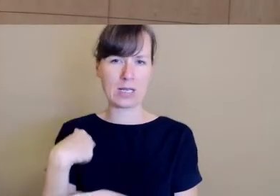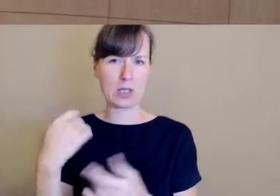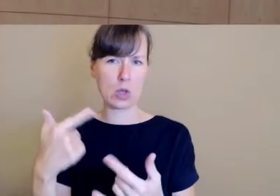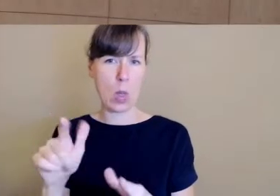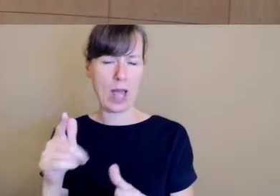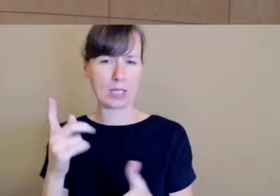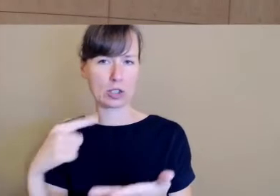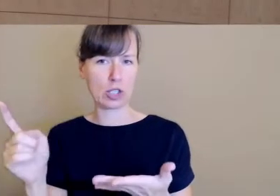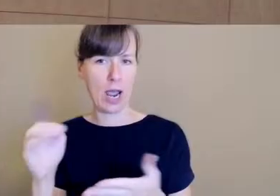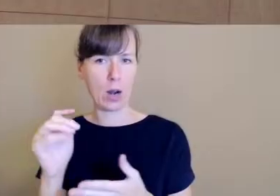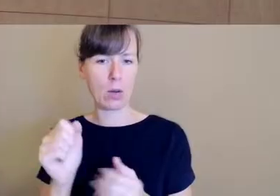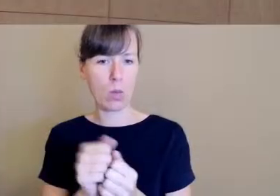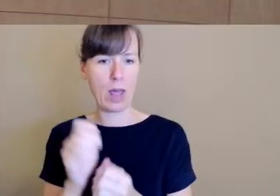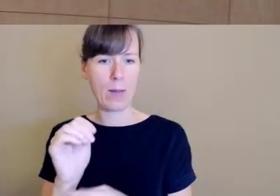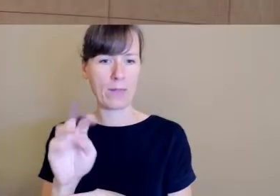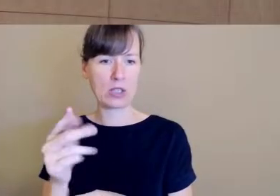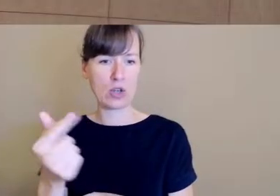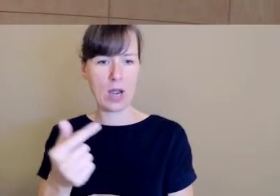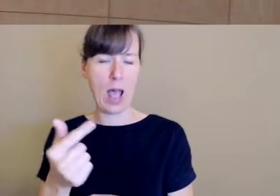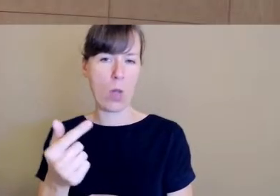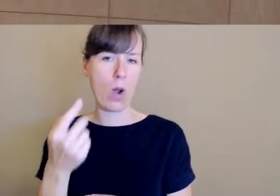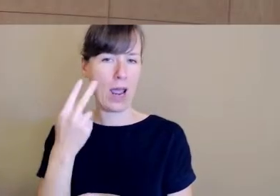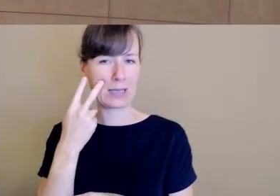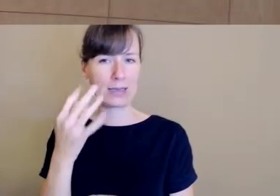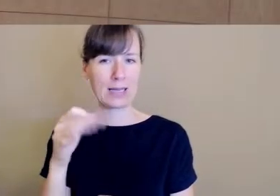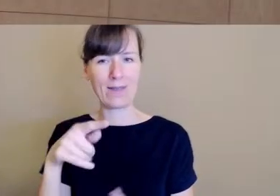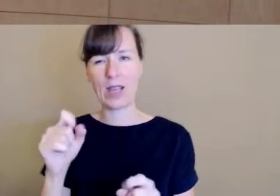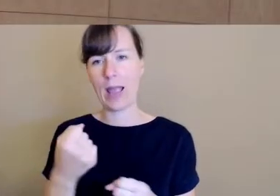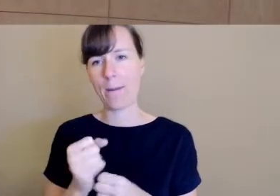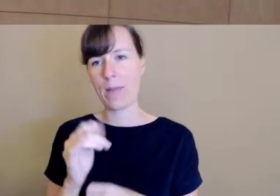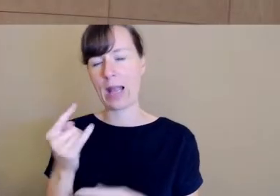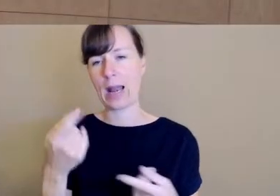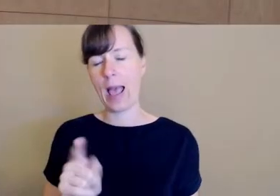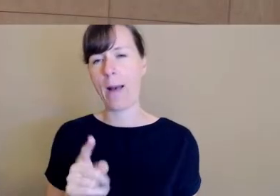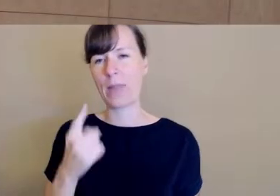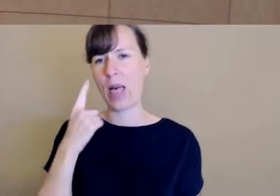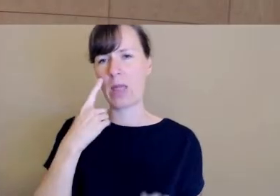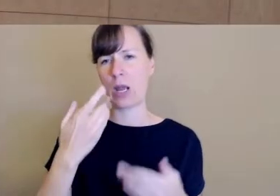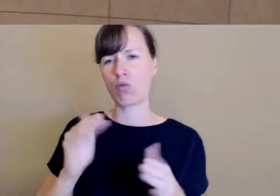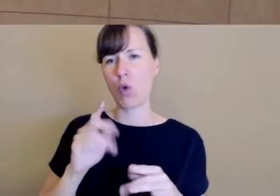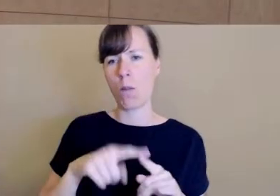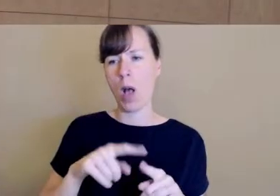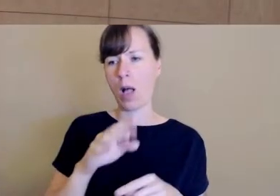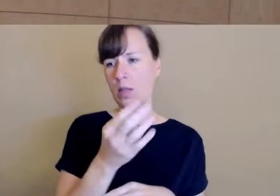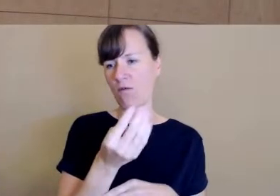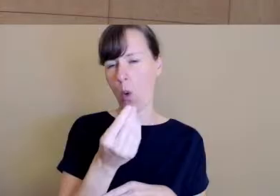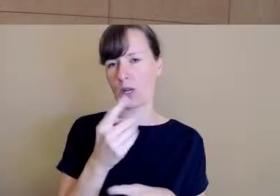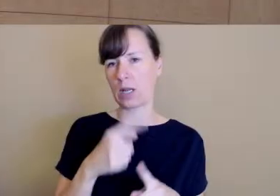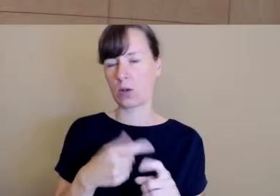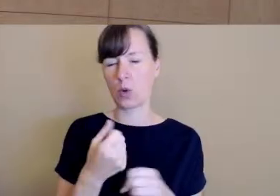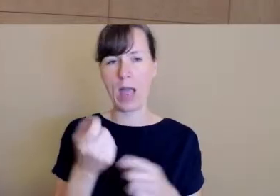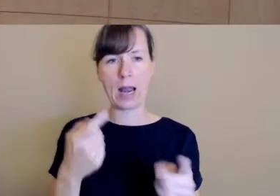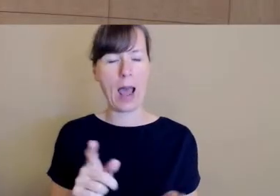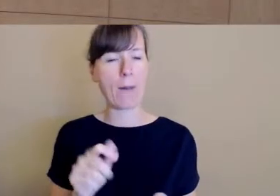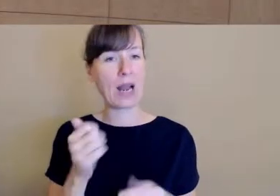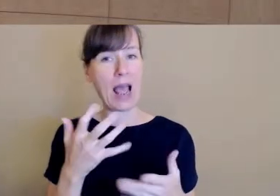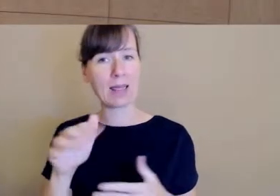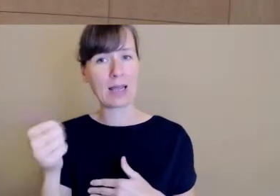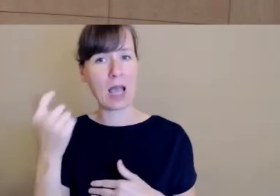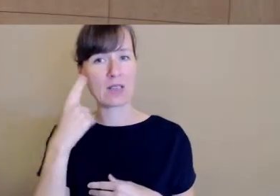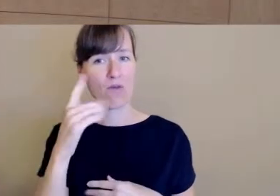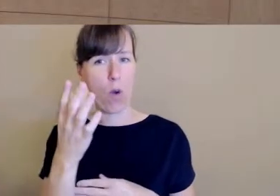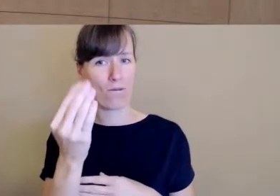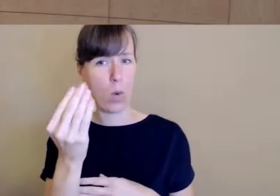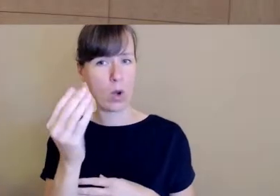make that happen. I think there's room on the 14th, if he can make it happen. Anything else for the 14th or